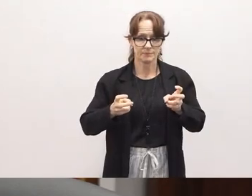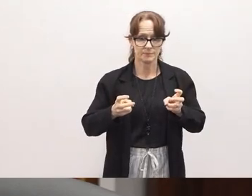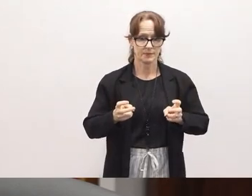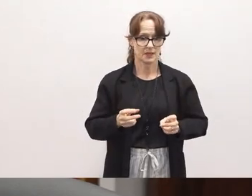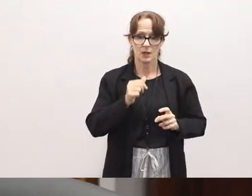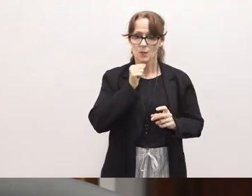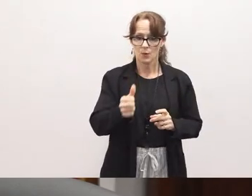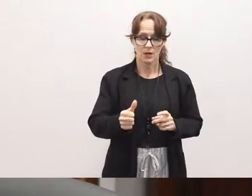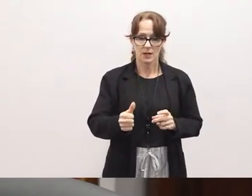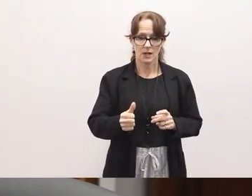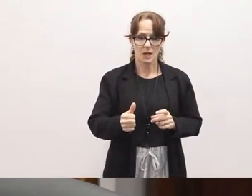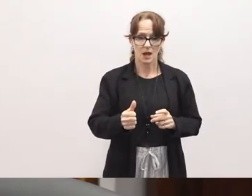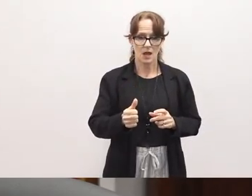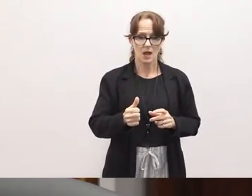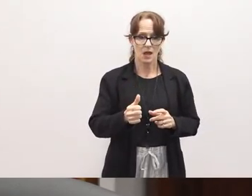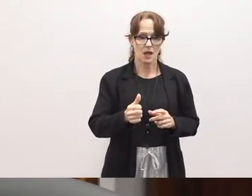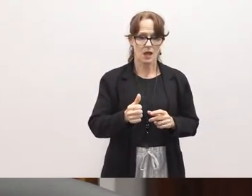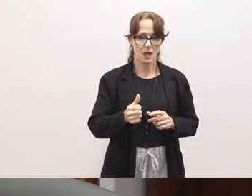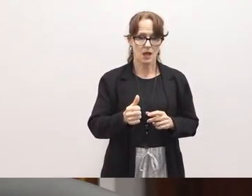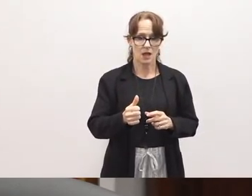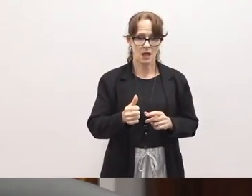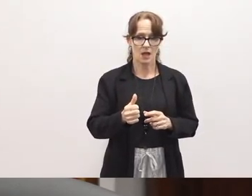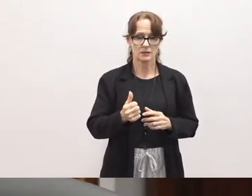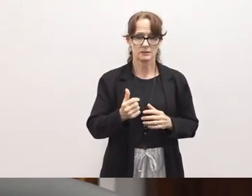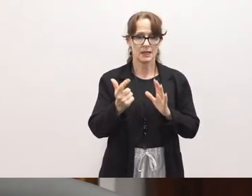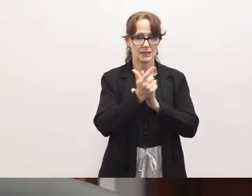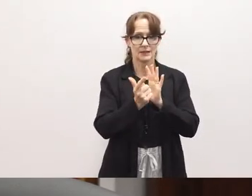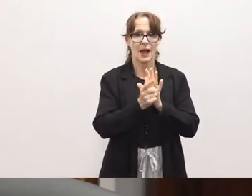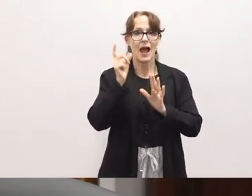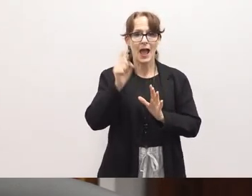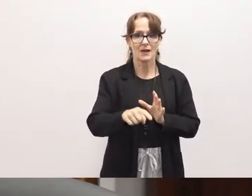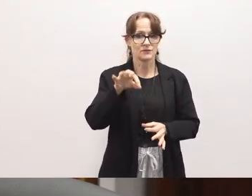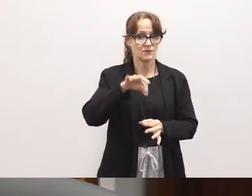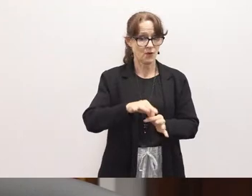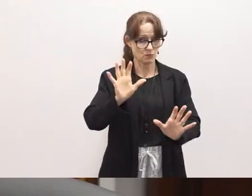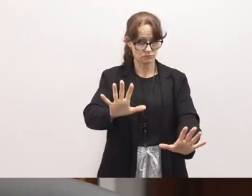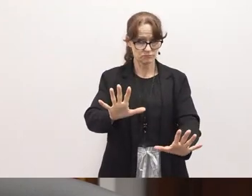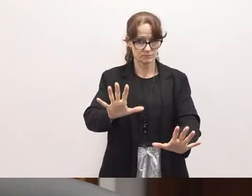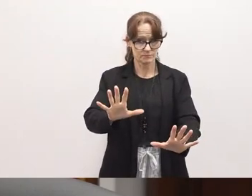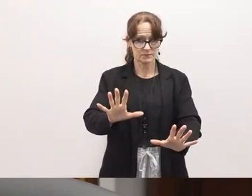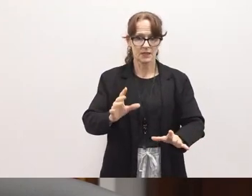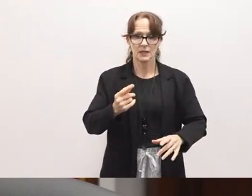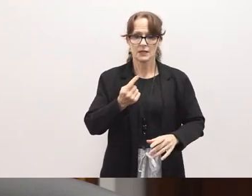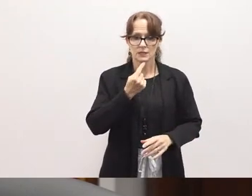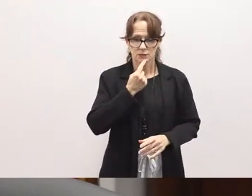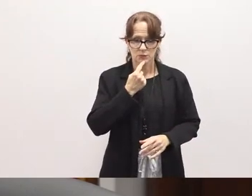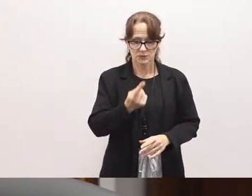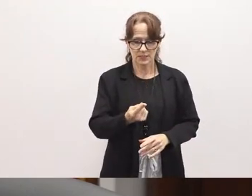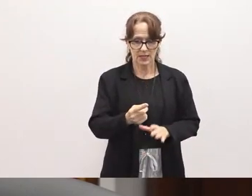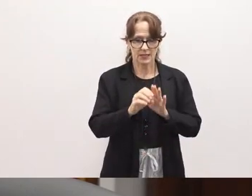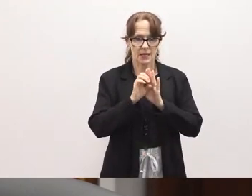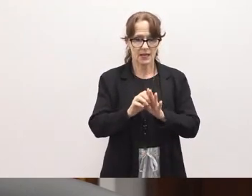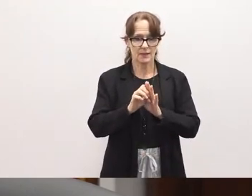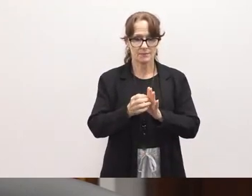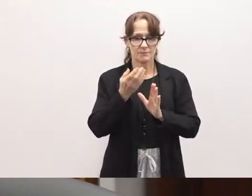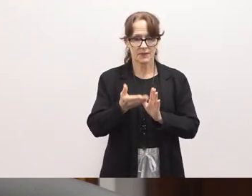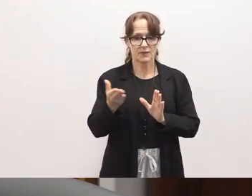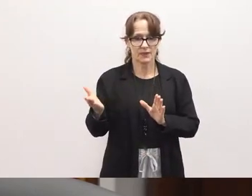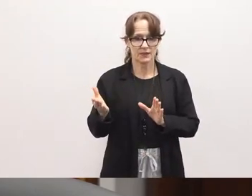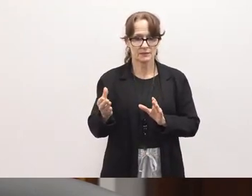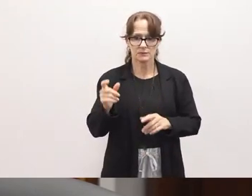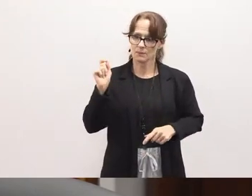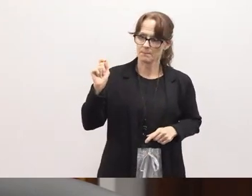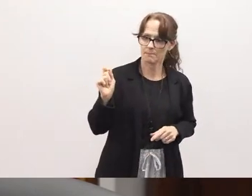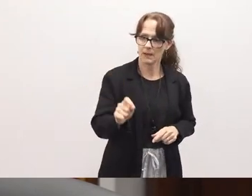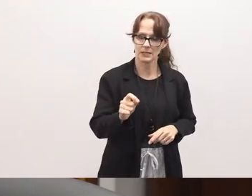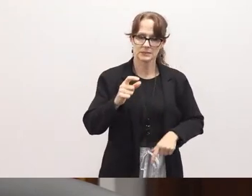we're not bound legally to have to vote on this item today. You brought up examples of things that were bound